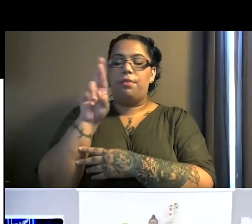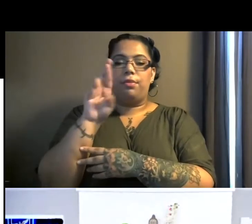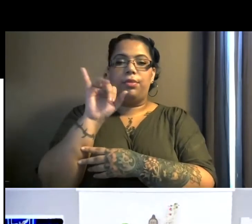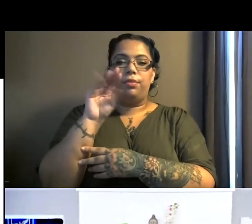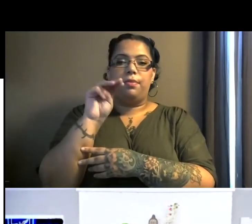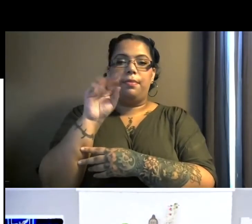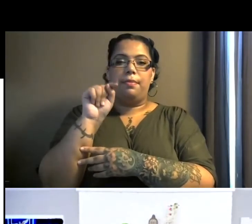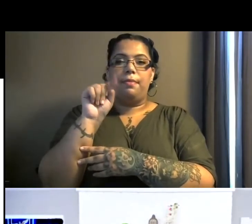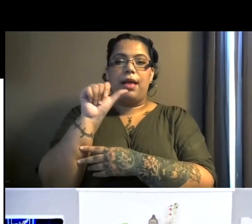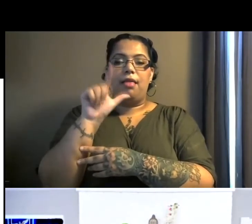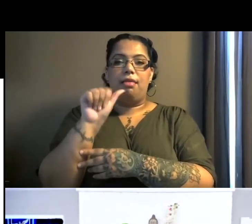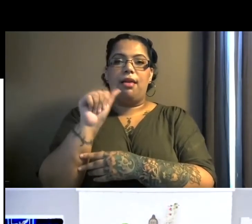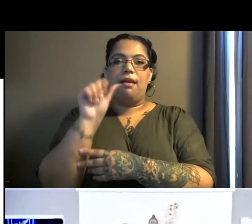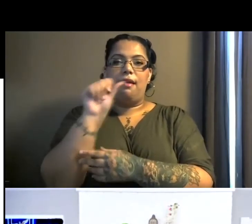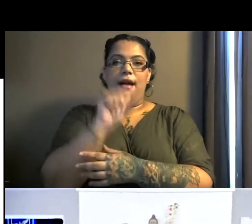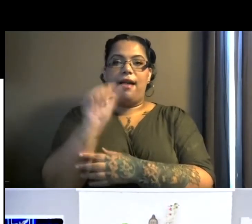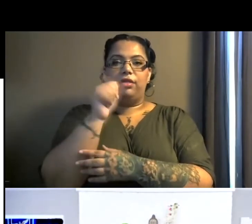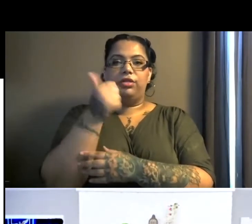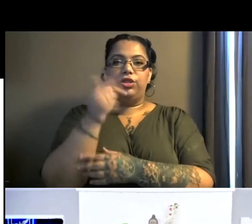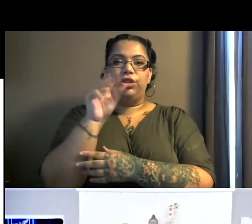RainikaPermetla@gmail.com.